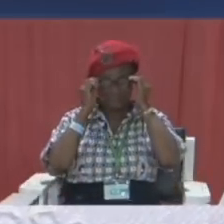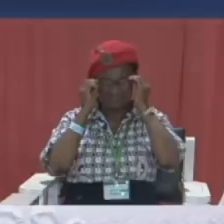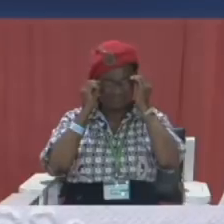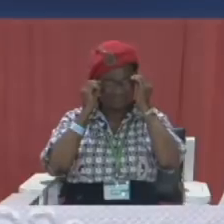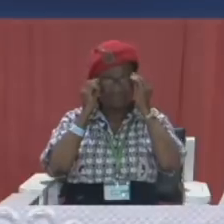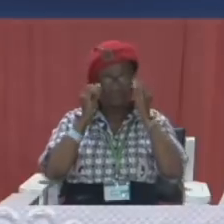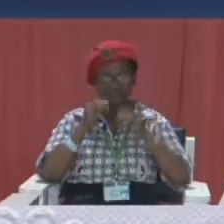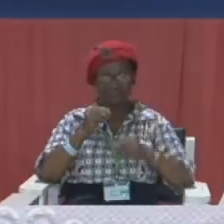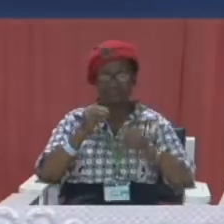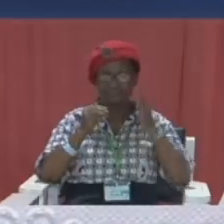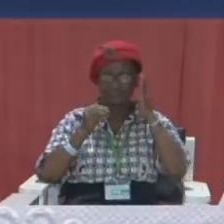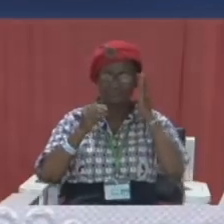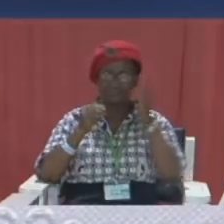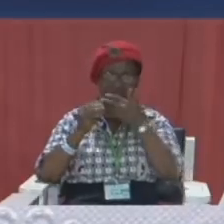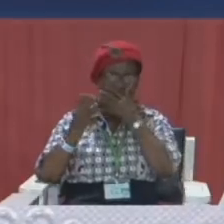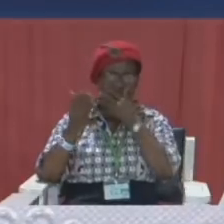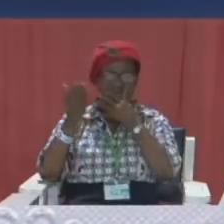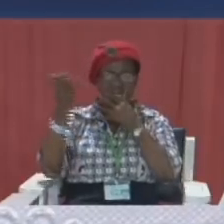is sorrow